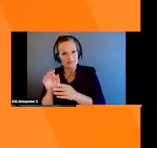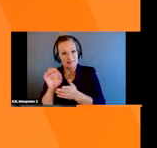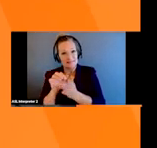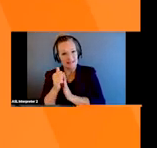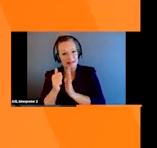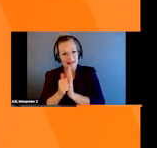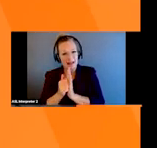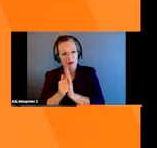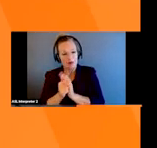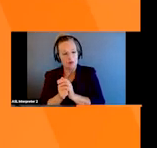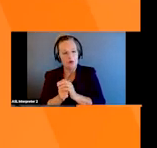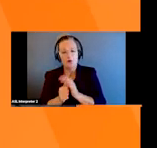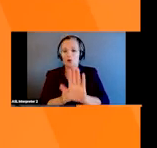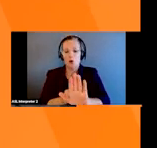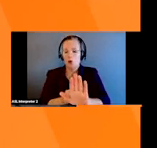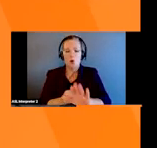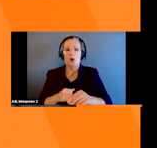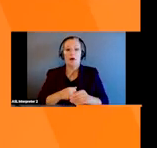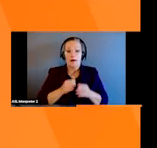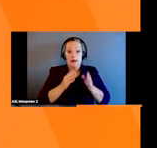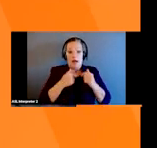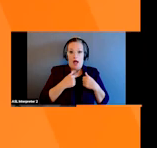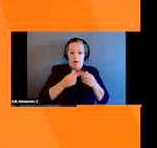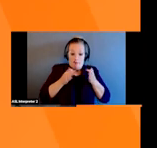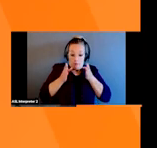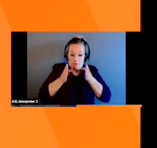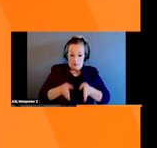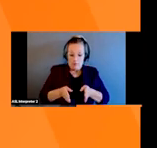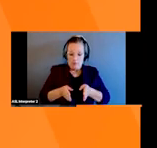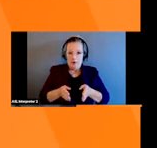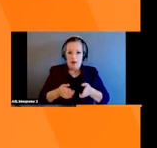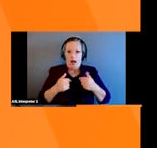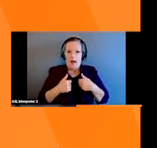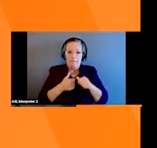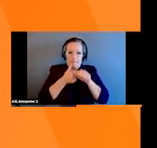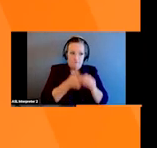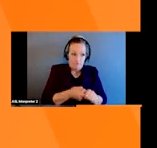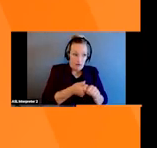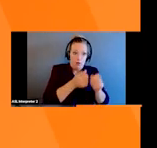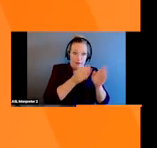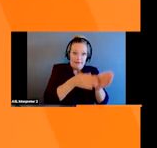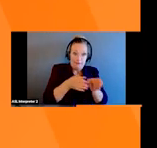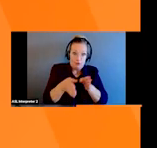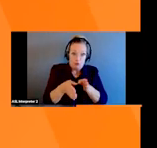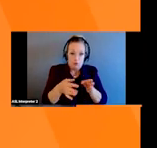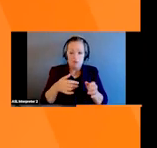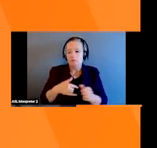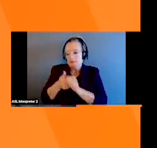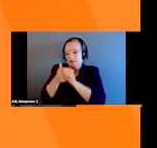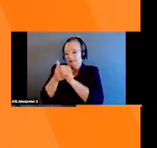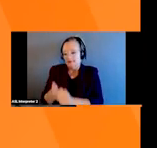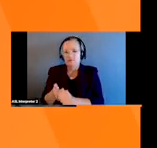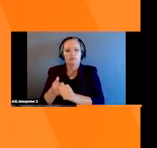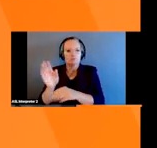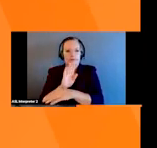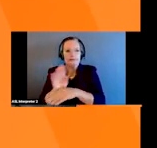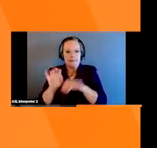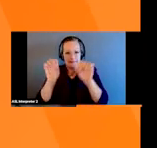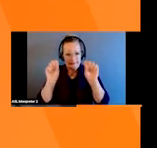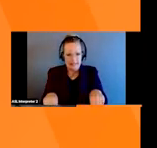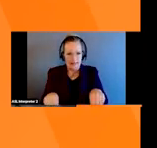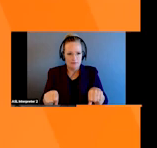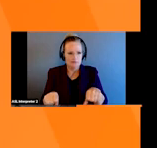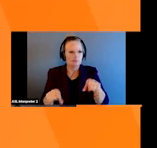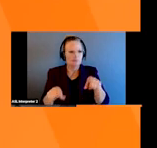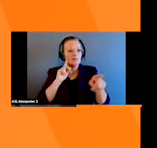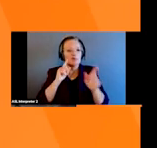Individuals can follow businesses as well. So like I'm on my personal account right here. I can search for Shopify.